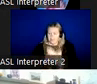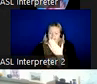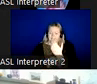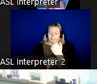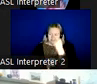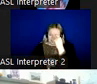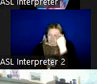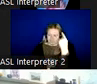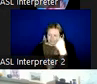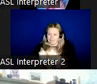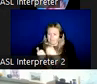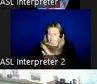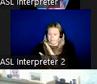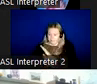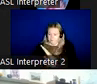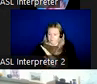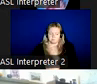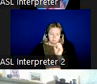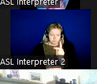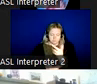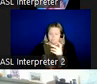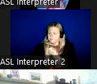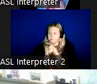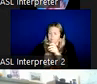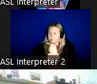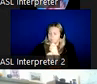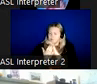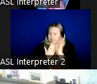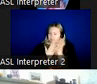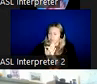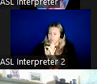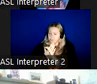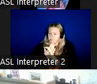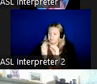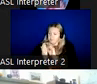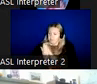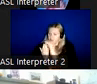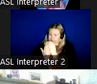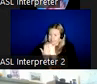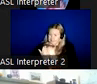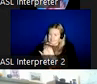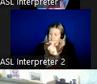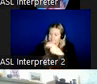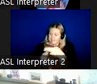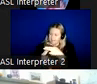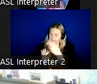page. Okay. And how do you receive, to get on the list to receive a calendar, she has asked as